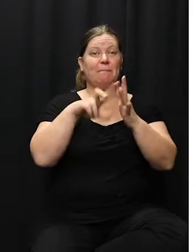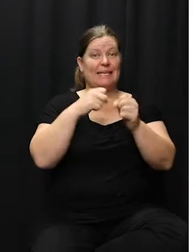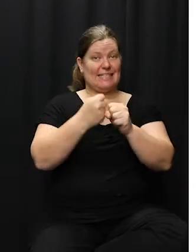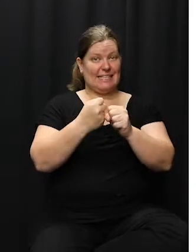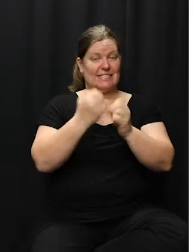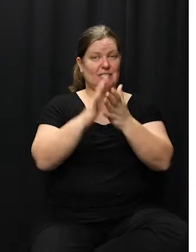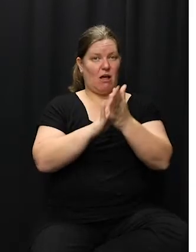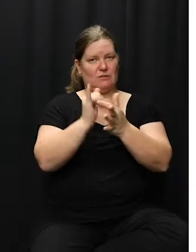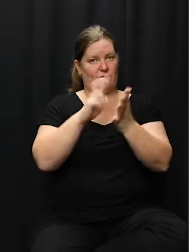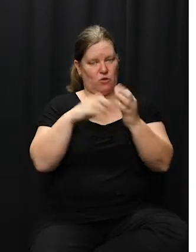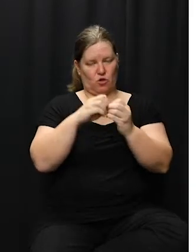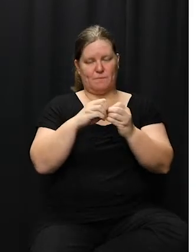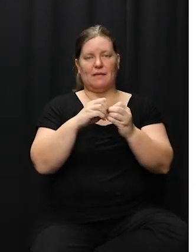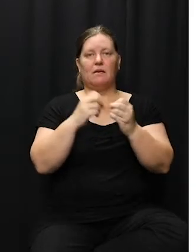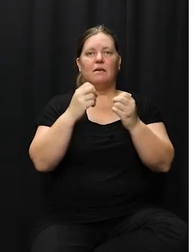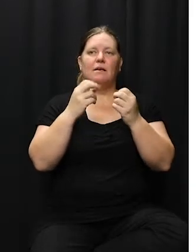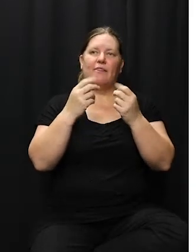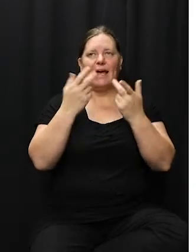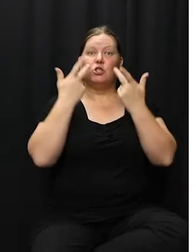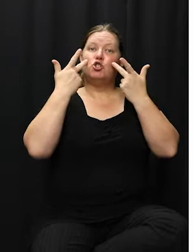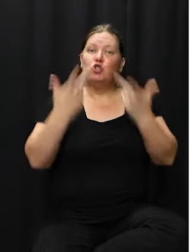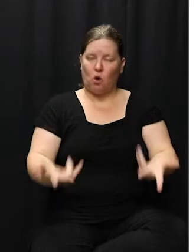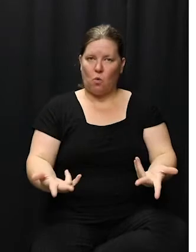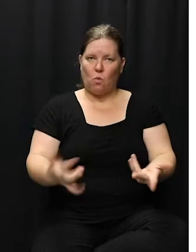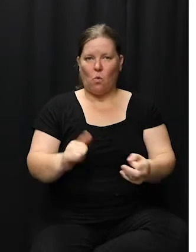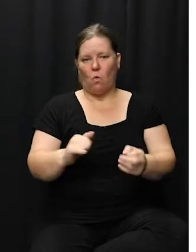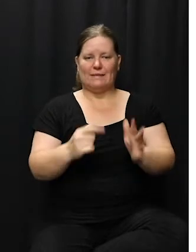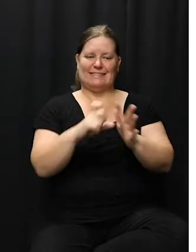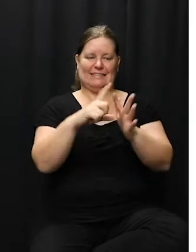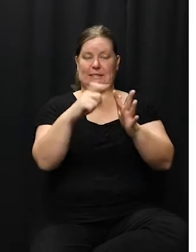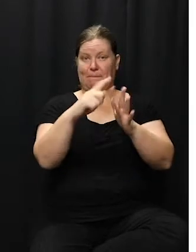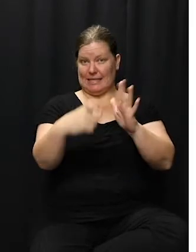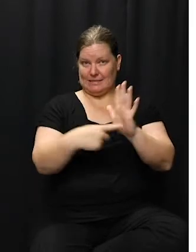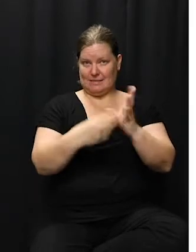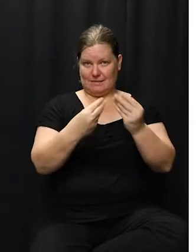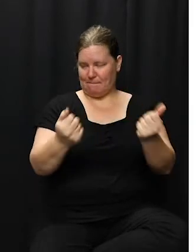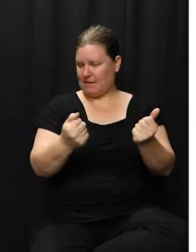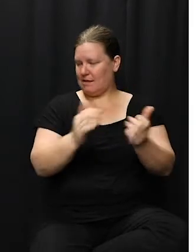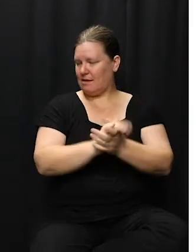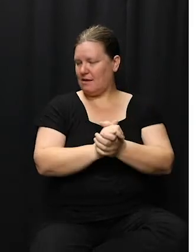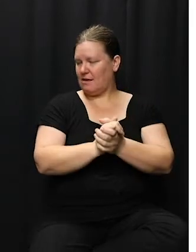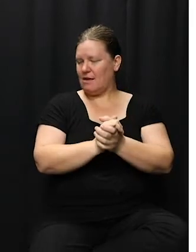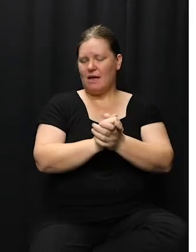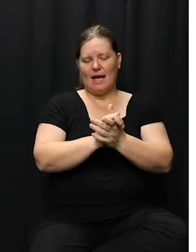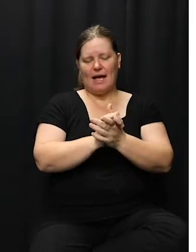Depicting signs or verbs, they show or depict something.